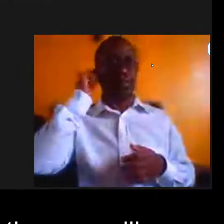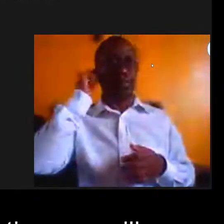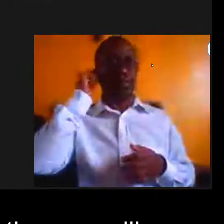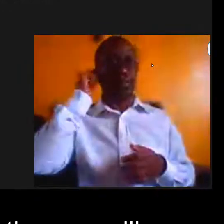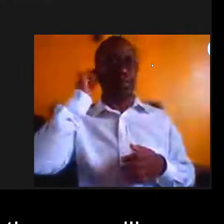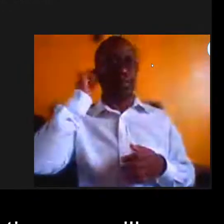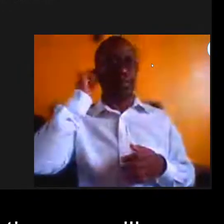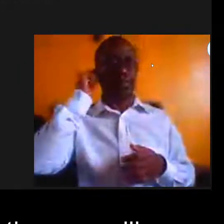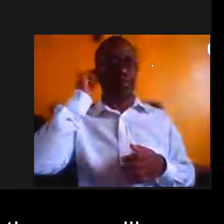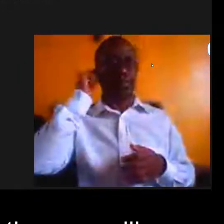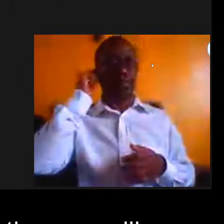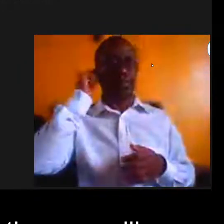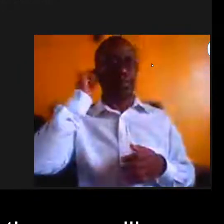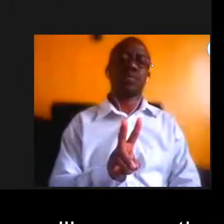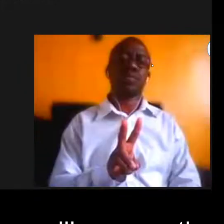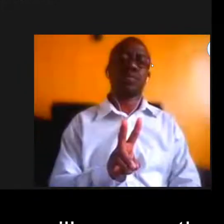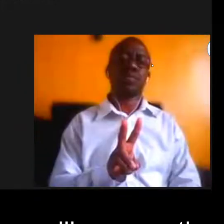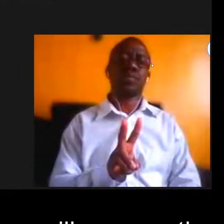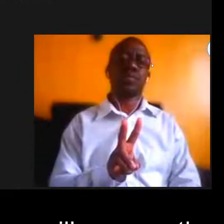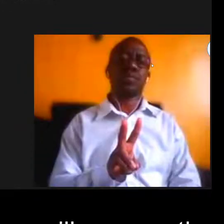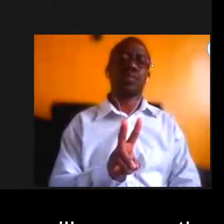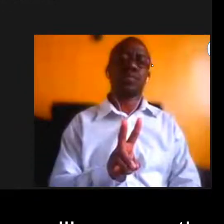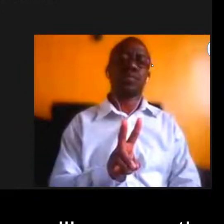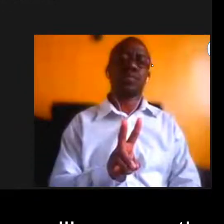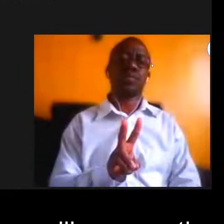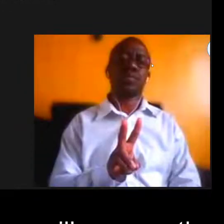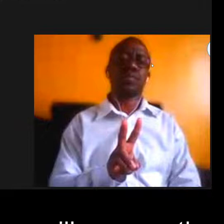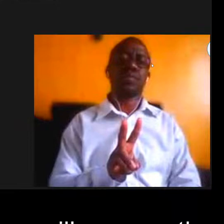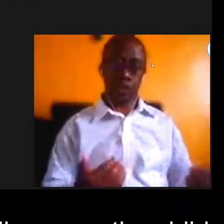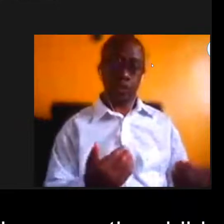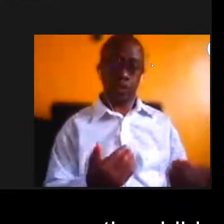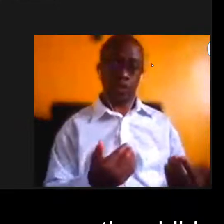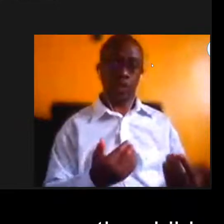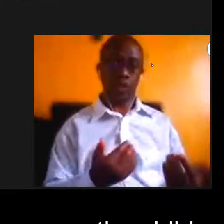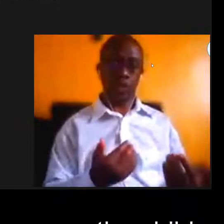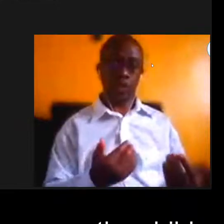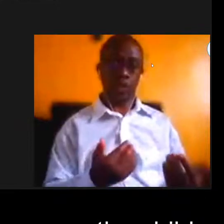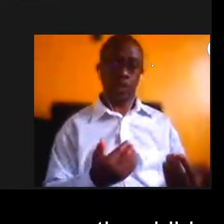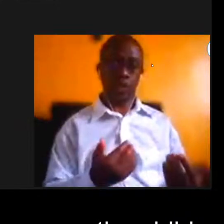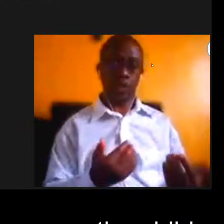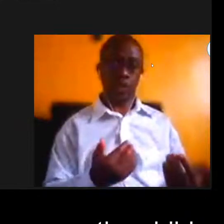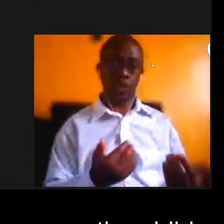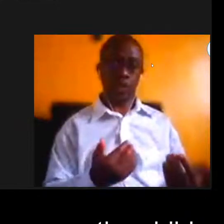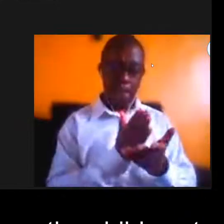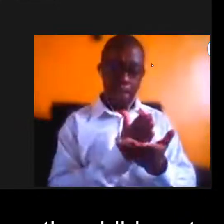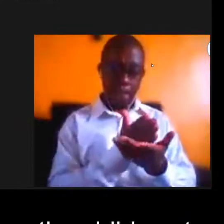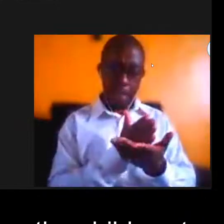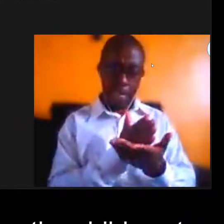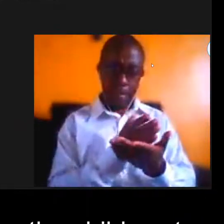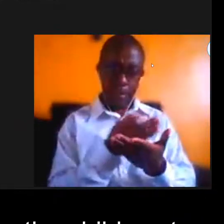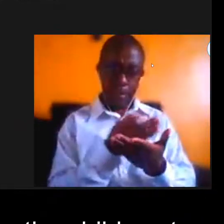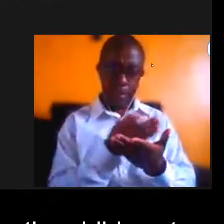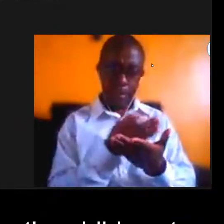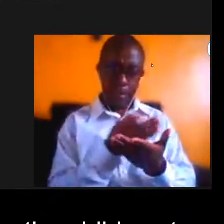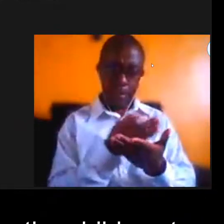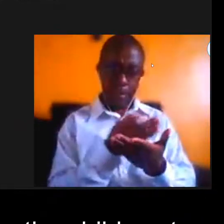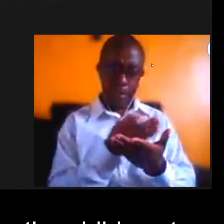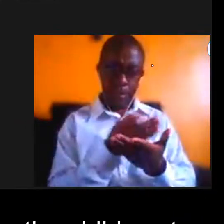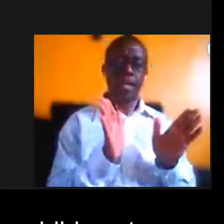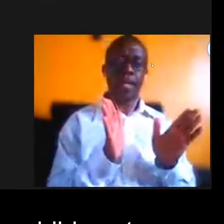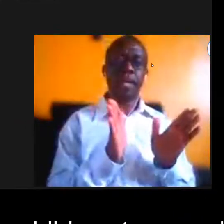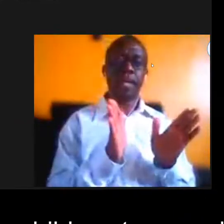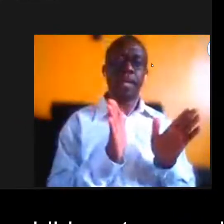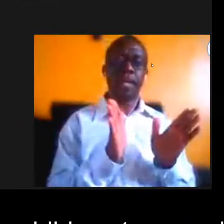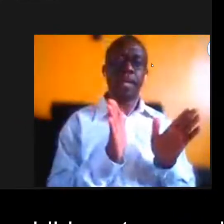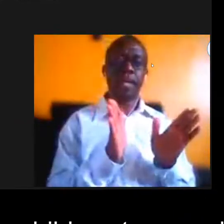children are part of the broader civil society reports that we write, or we can prepare a